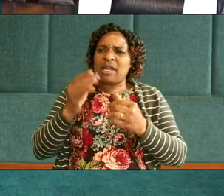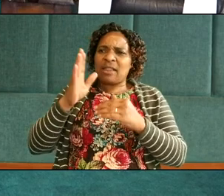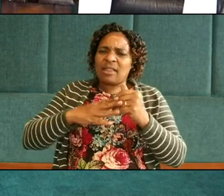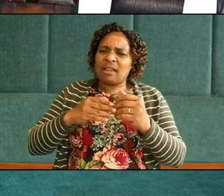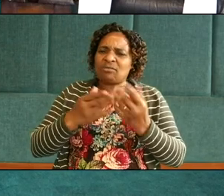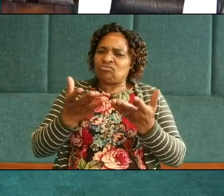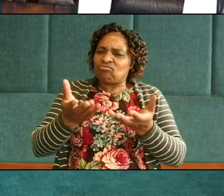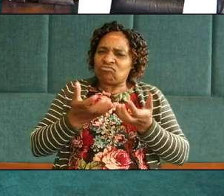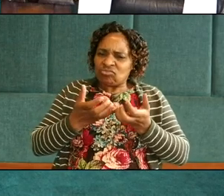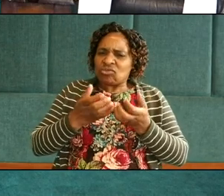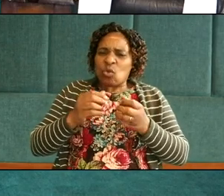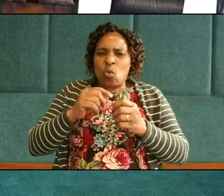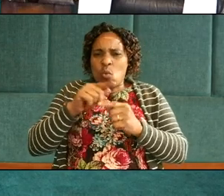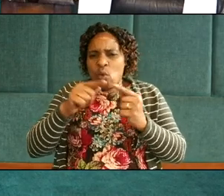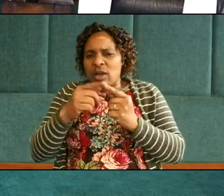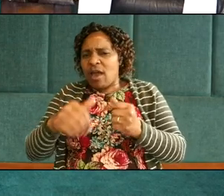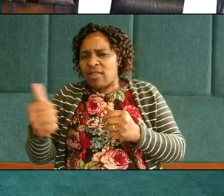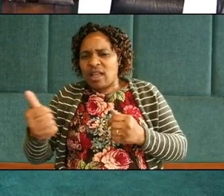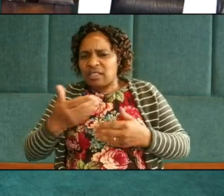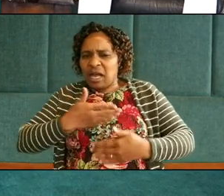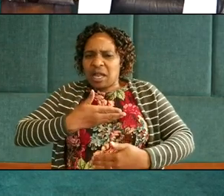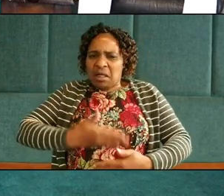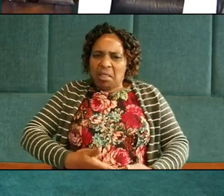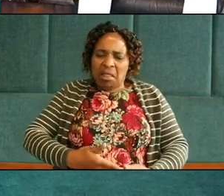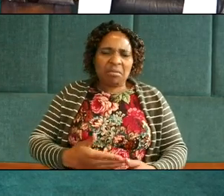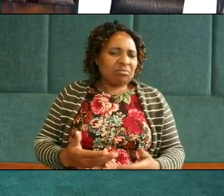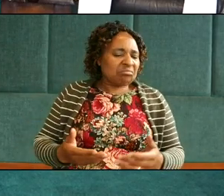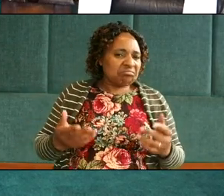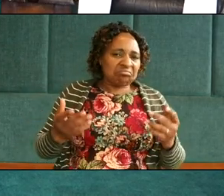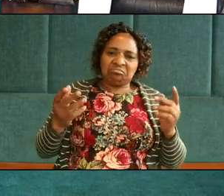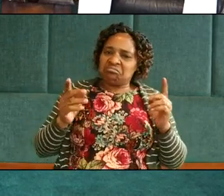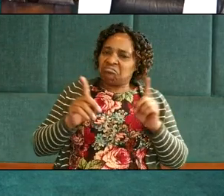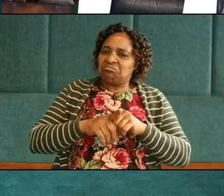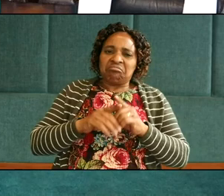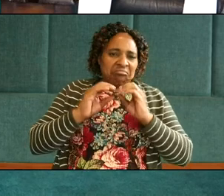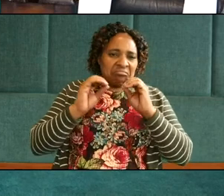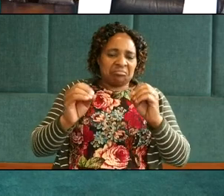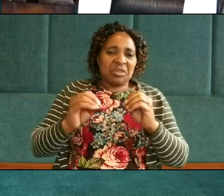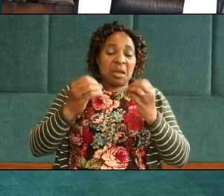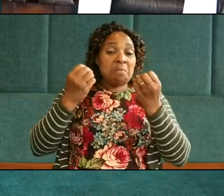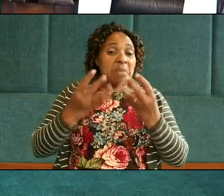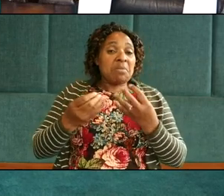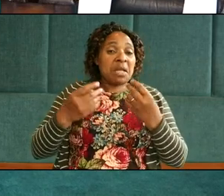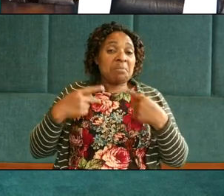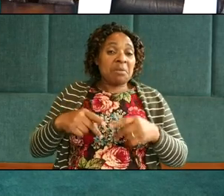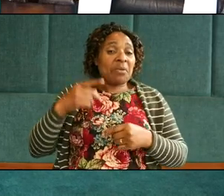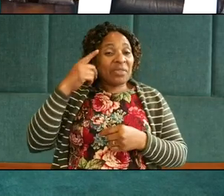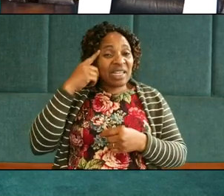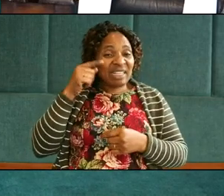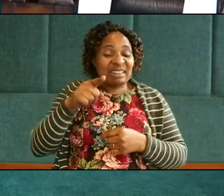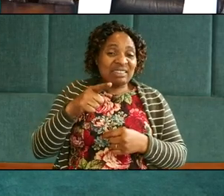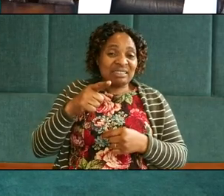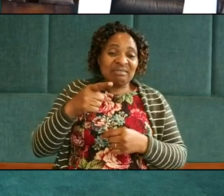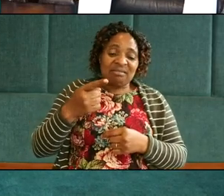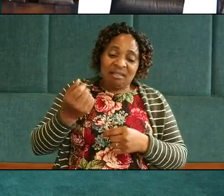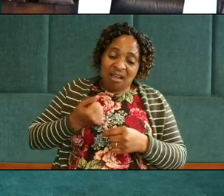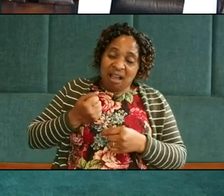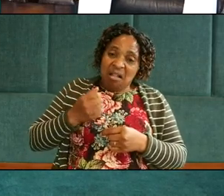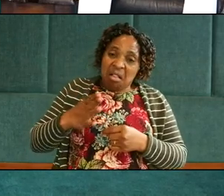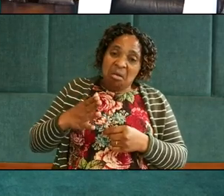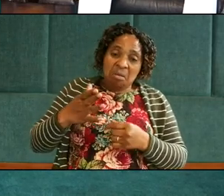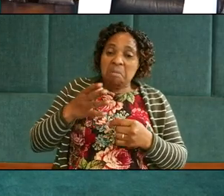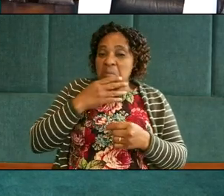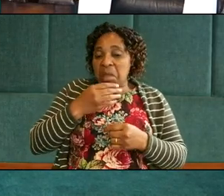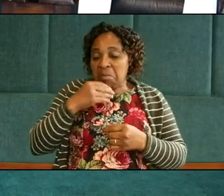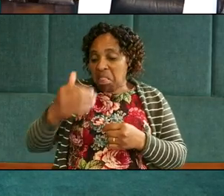when others are starving? It's not a sin. I mean, most people would think, like, this guy is greedy. But it's